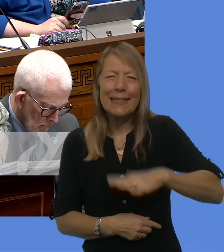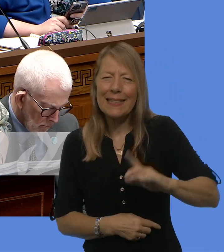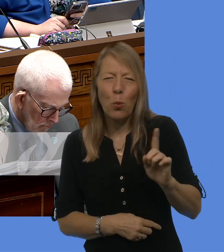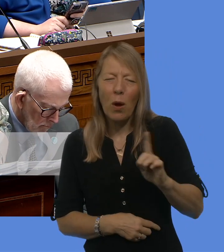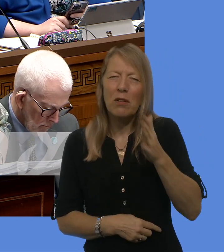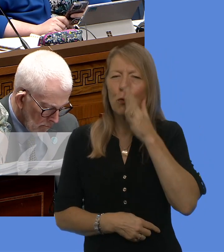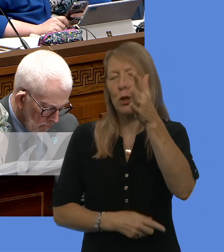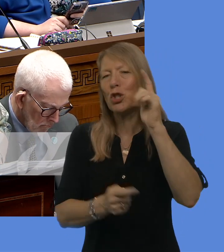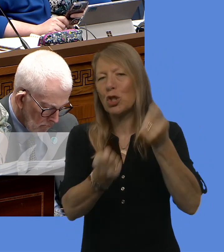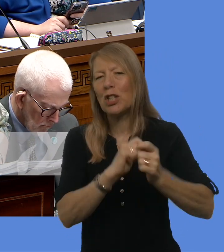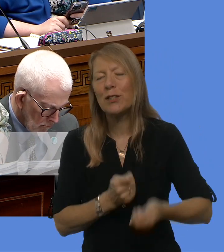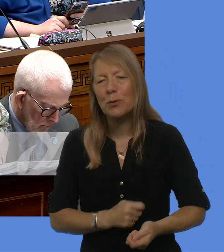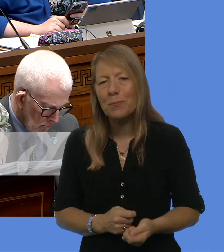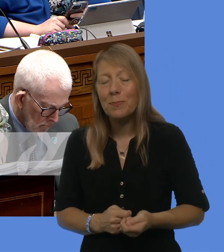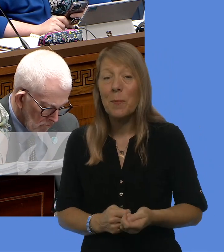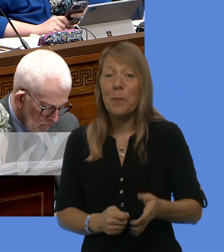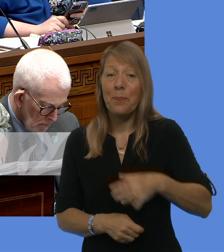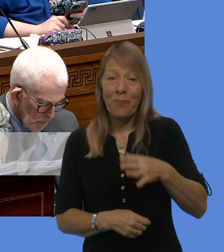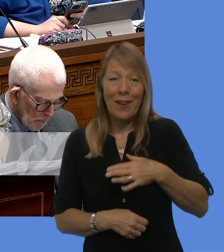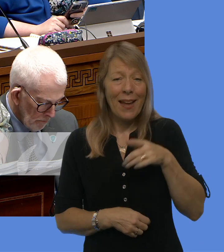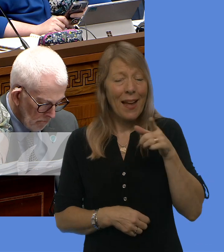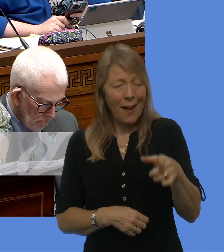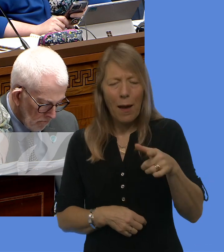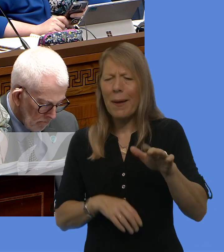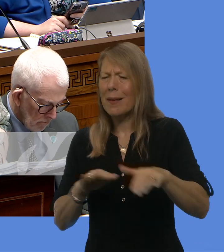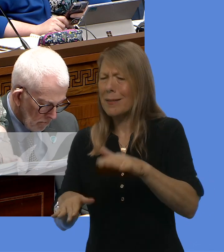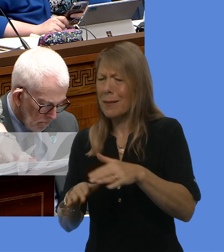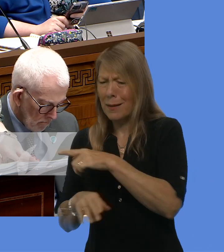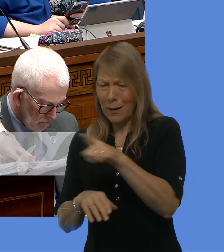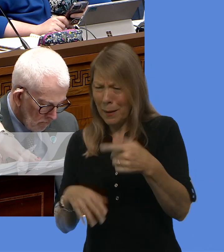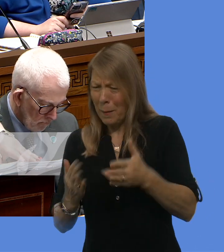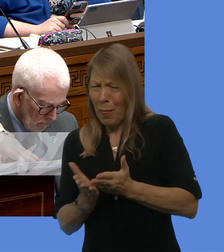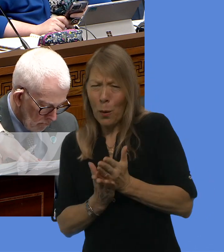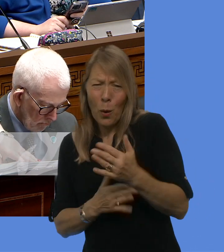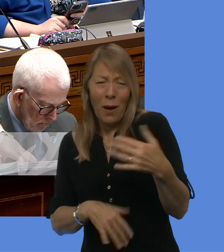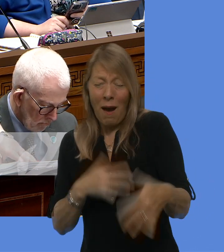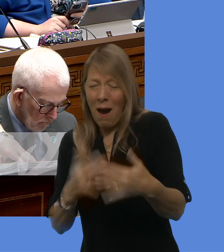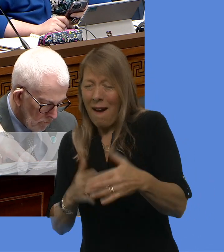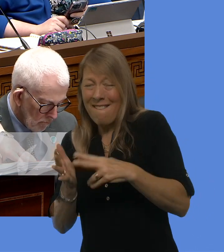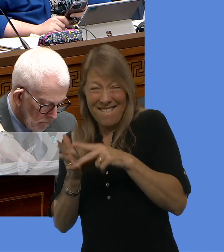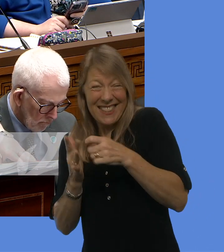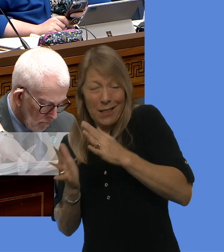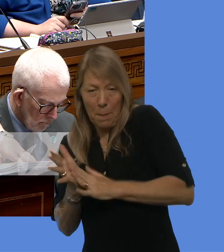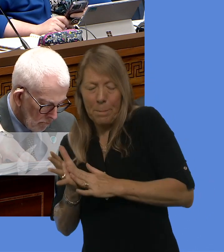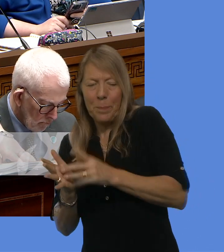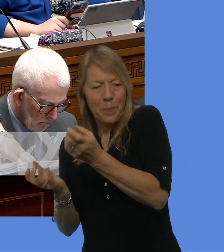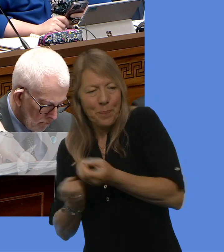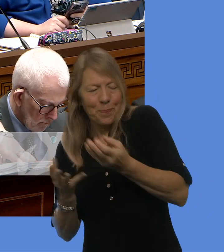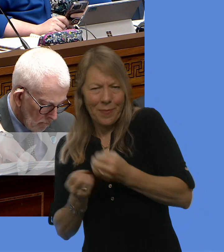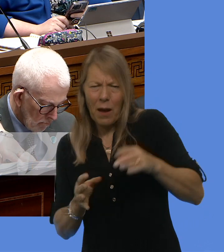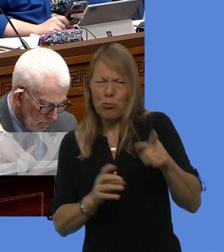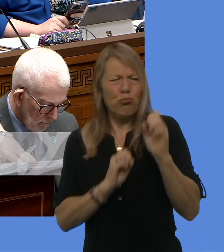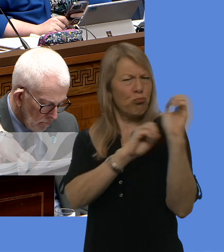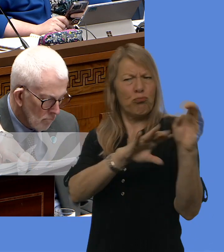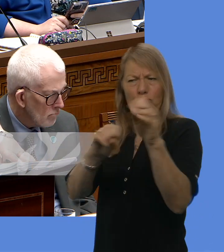been instrumental in amplifying the voices of victims of crime to promote better service delivery and compliance with the Victims' Charter, but